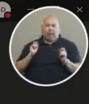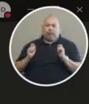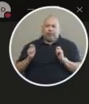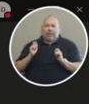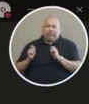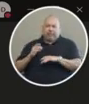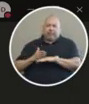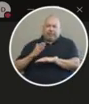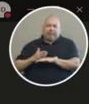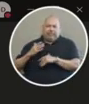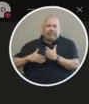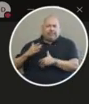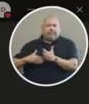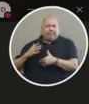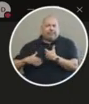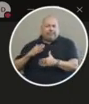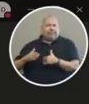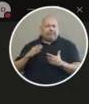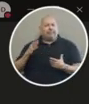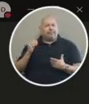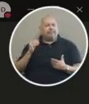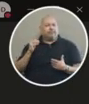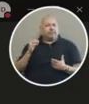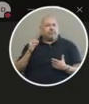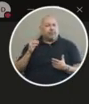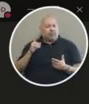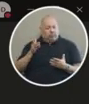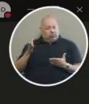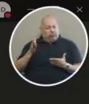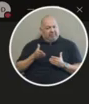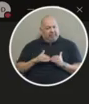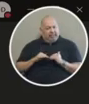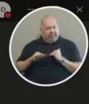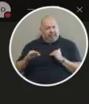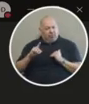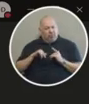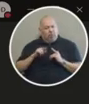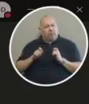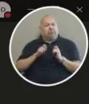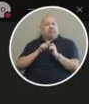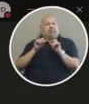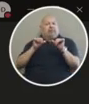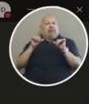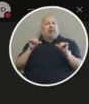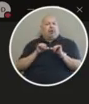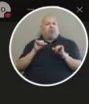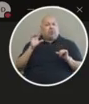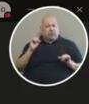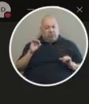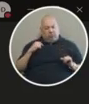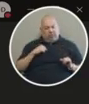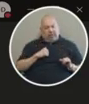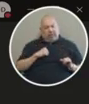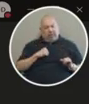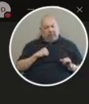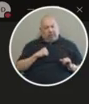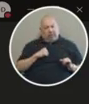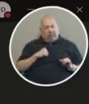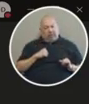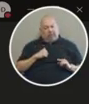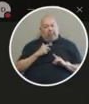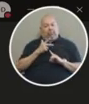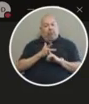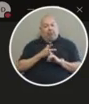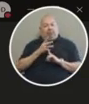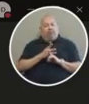those levels and to those service levels in those specific areas. So if we have another 3-month